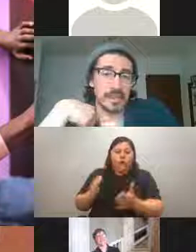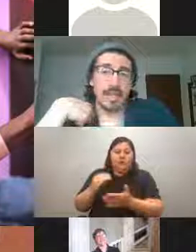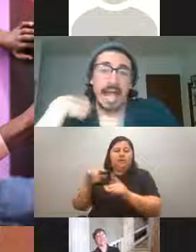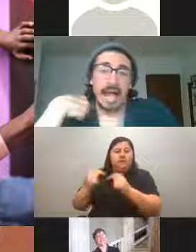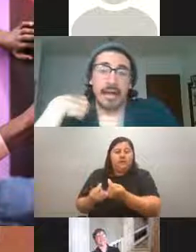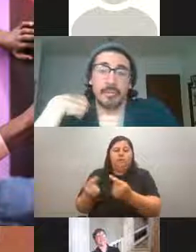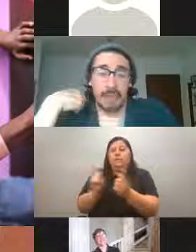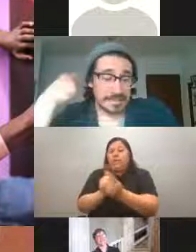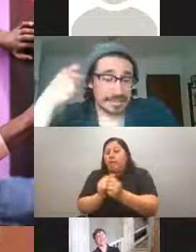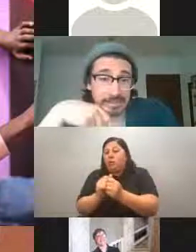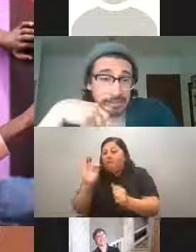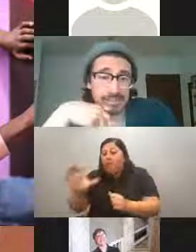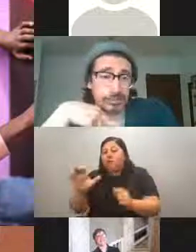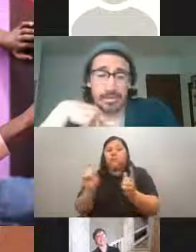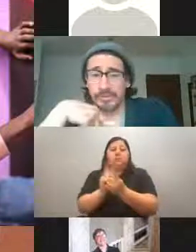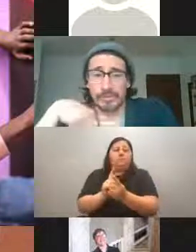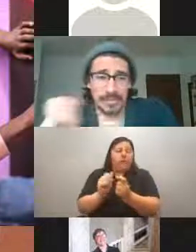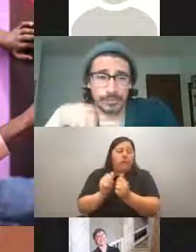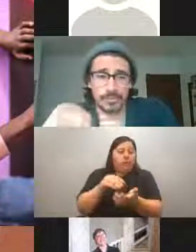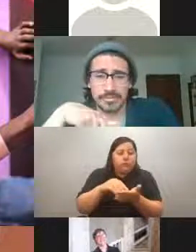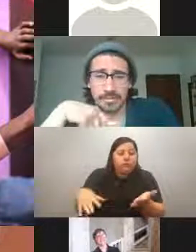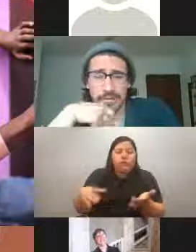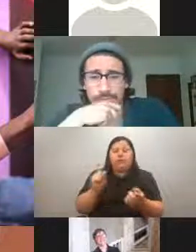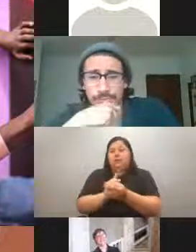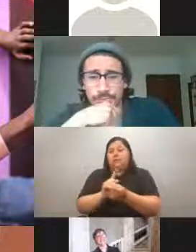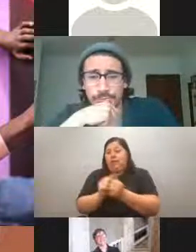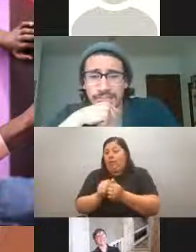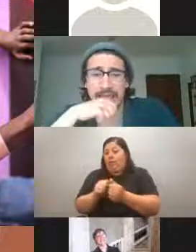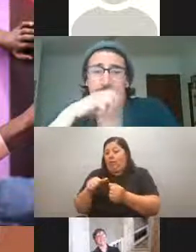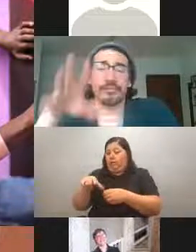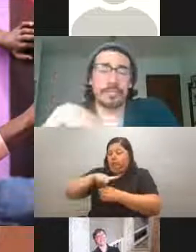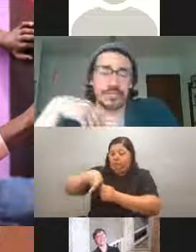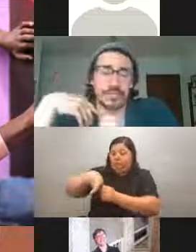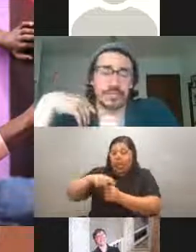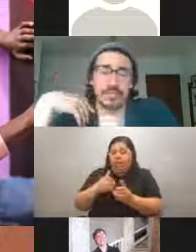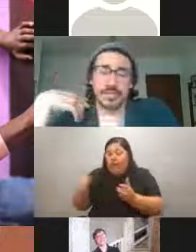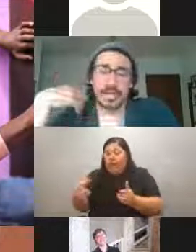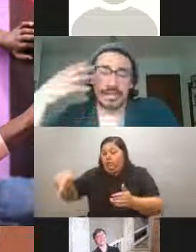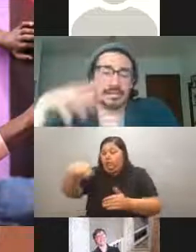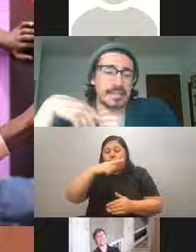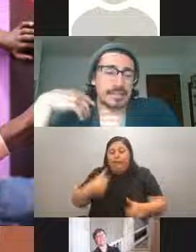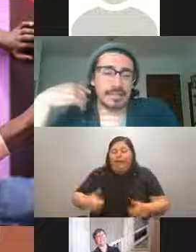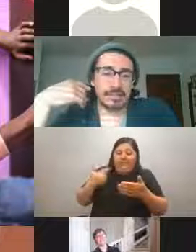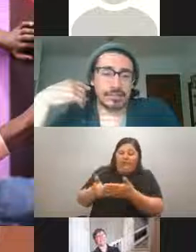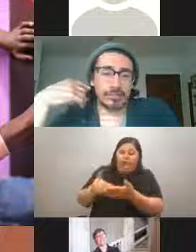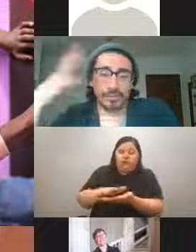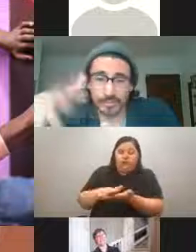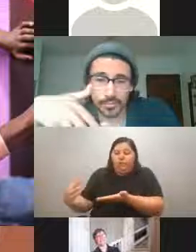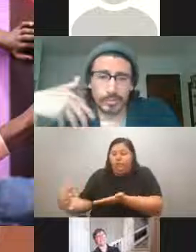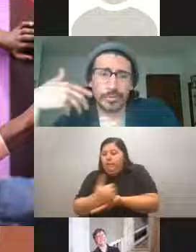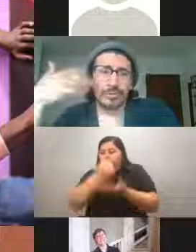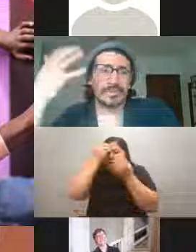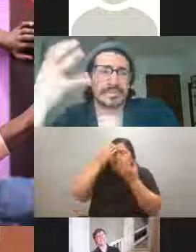students, ideally meeting with also the neighbors around the school to gather information and insights into both